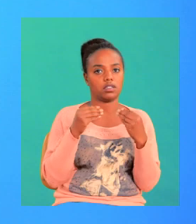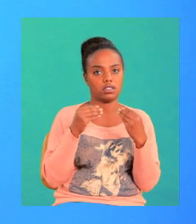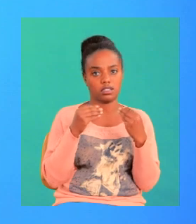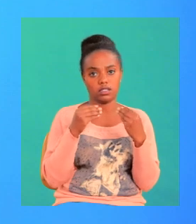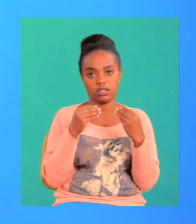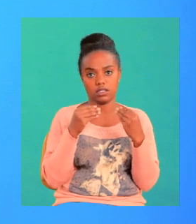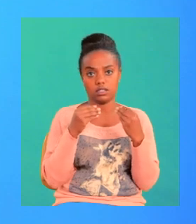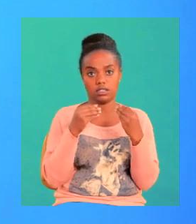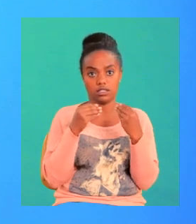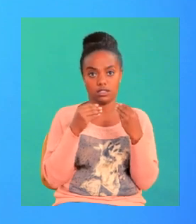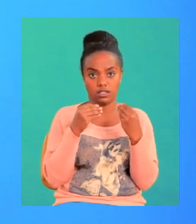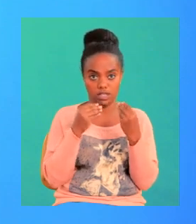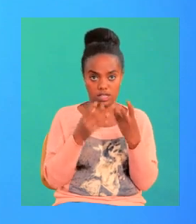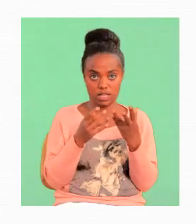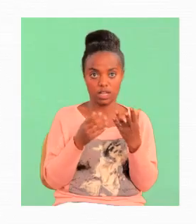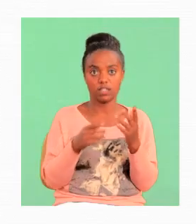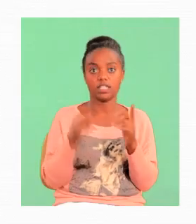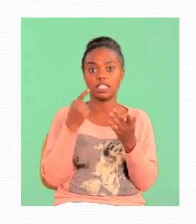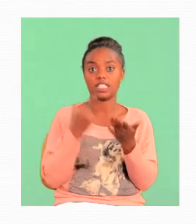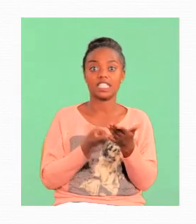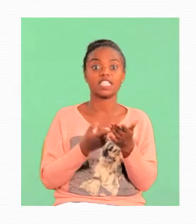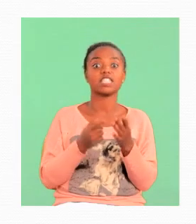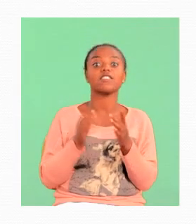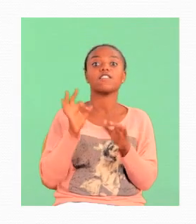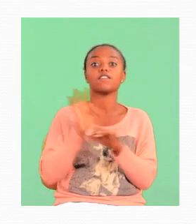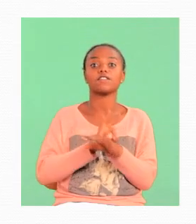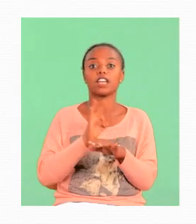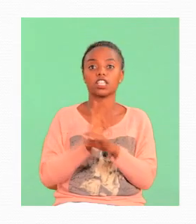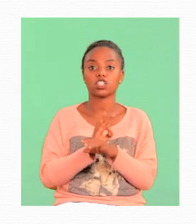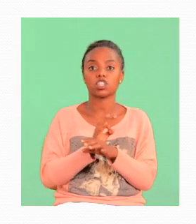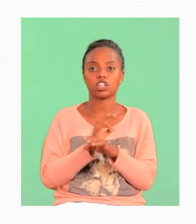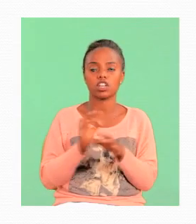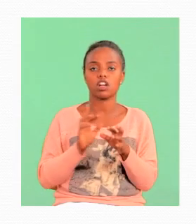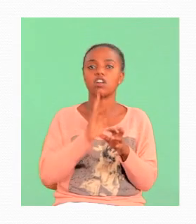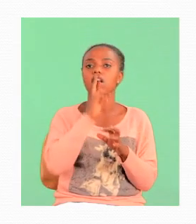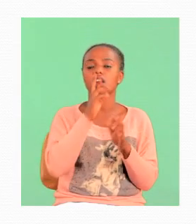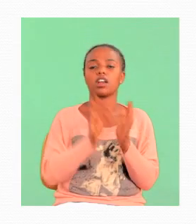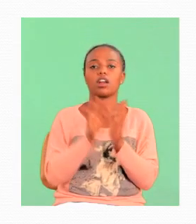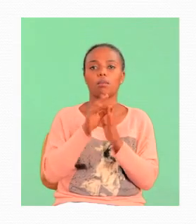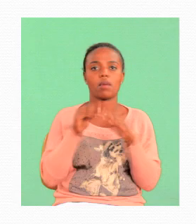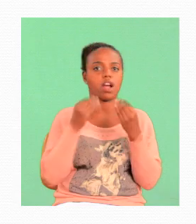of this function is not onto function.